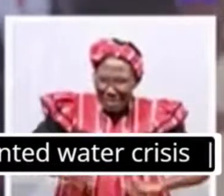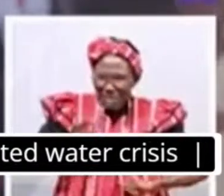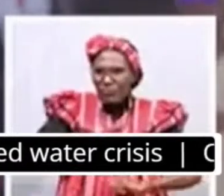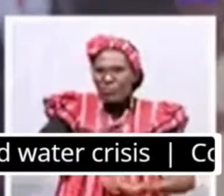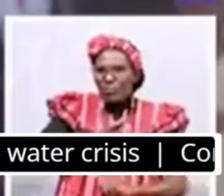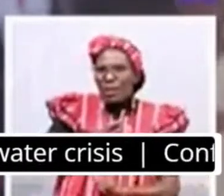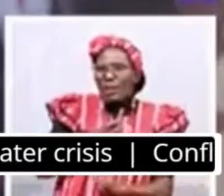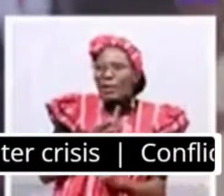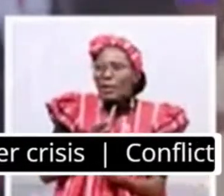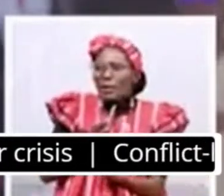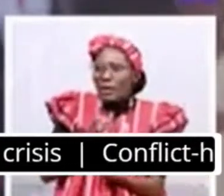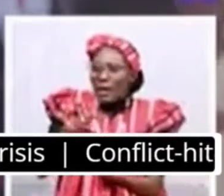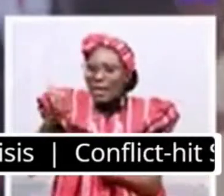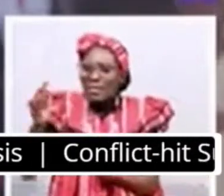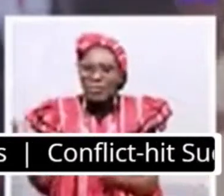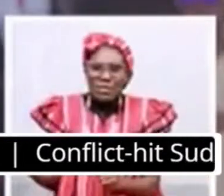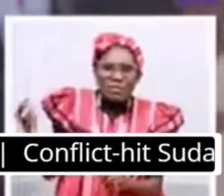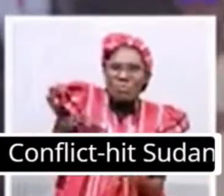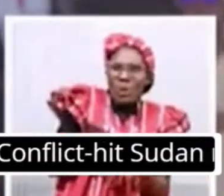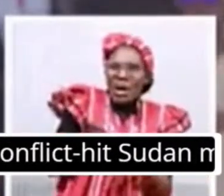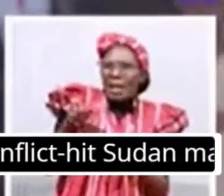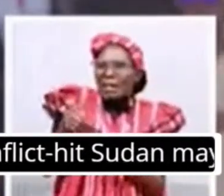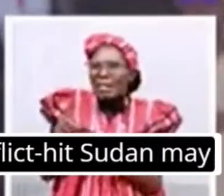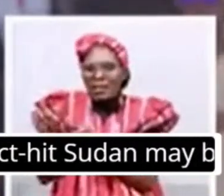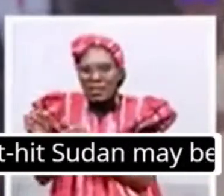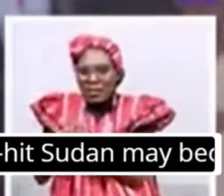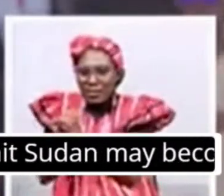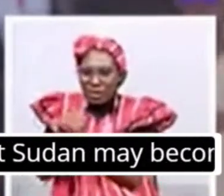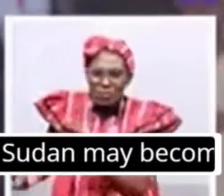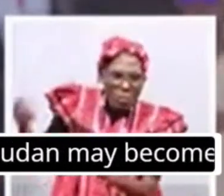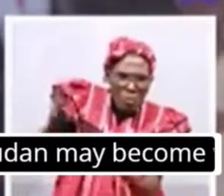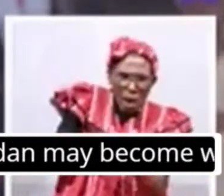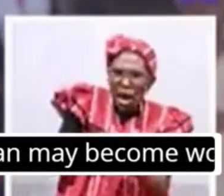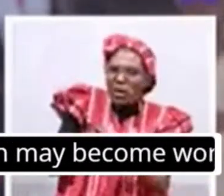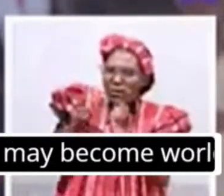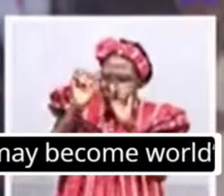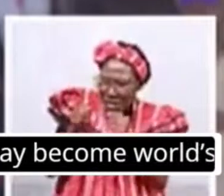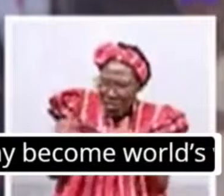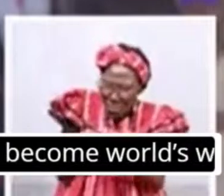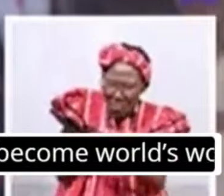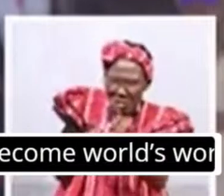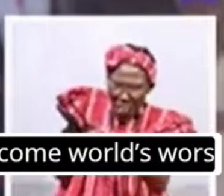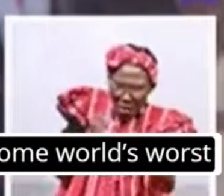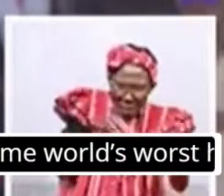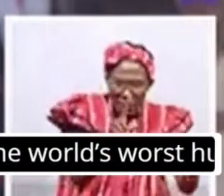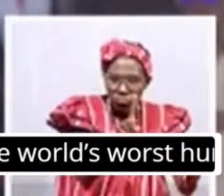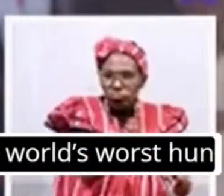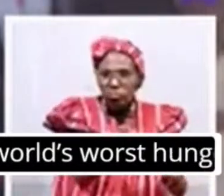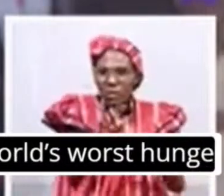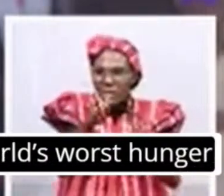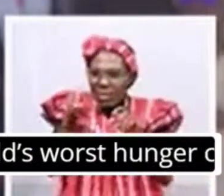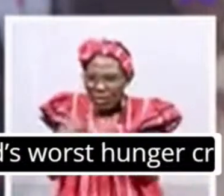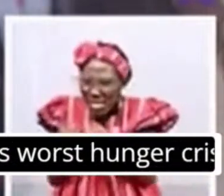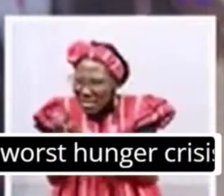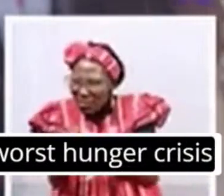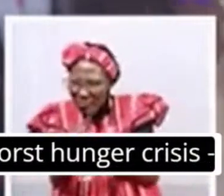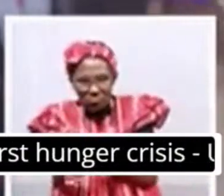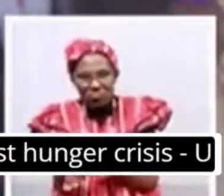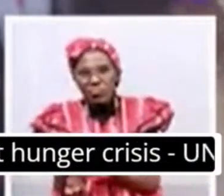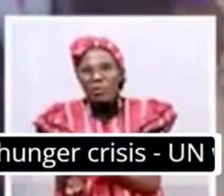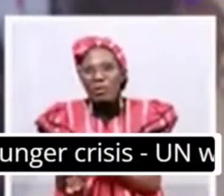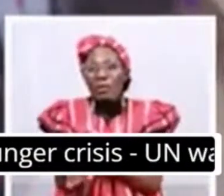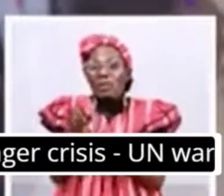without anyone else from other country telling us what to do and what not to do. That is